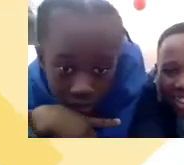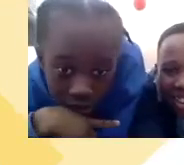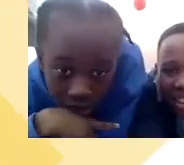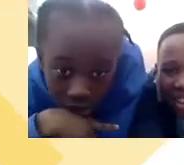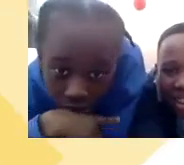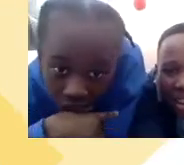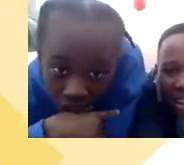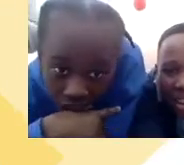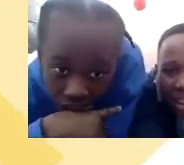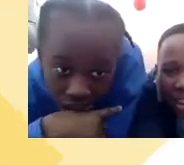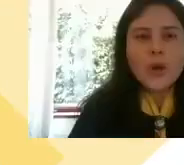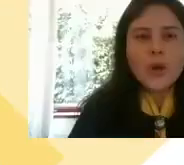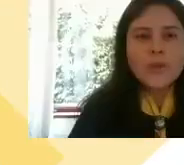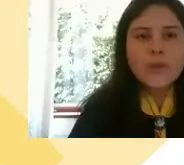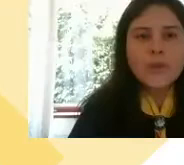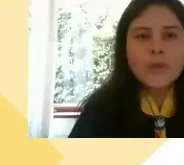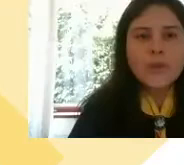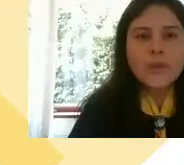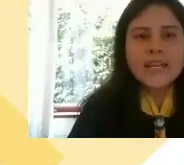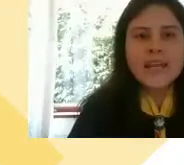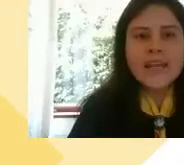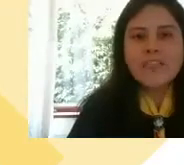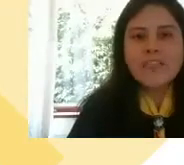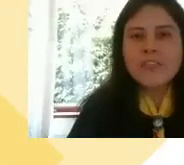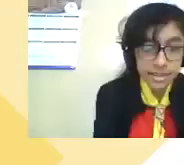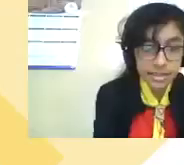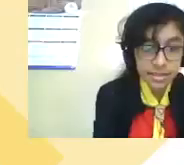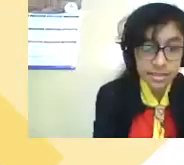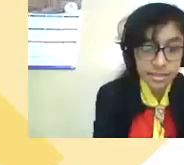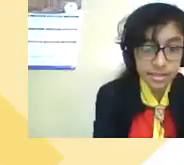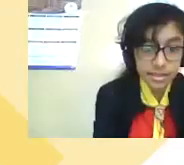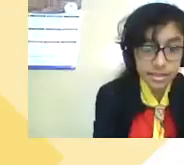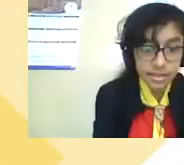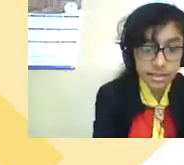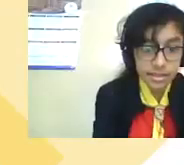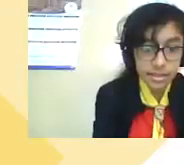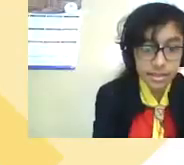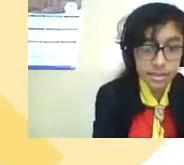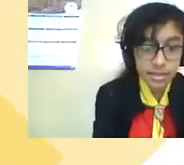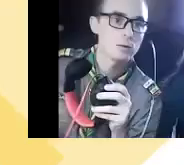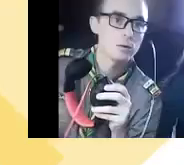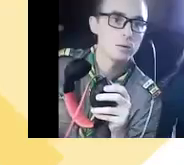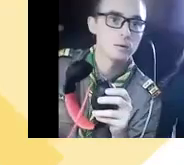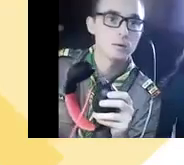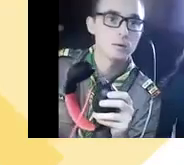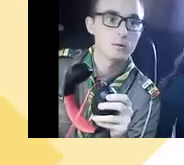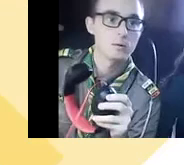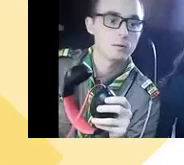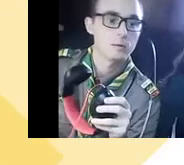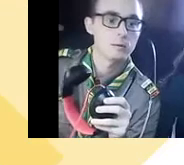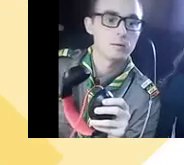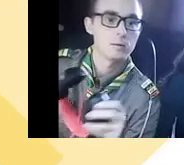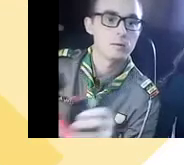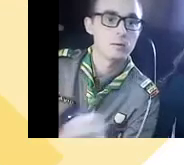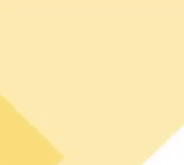1, 2, 3, 4, 5, 6, 7, 8. Yeah, there is a Z, there is an O. But this one is an F. Stop in the second row.